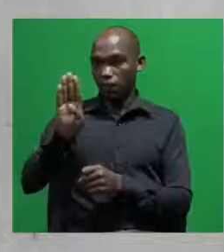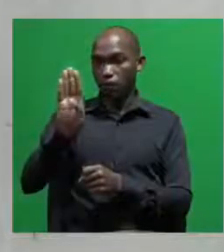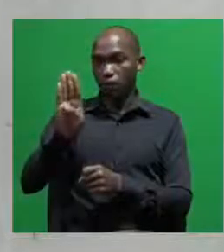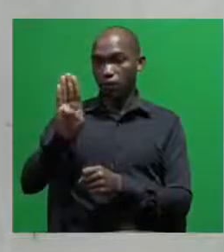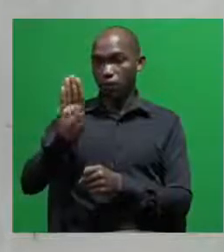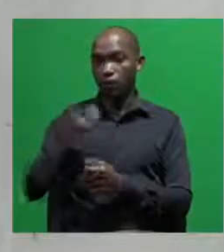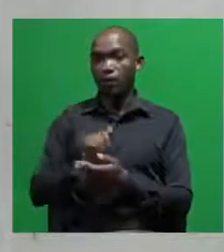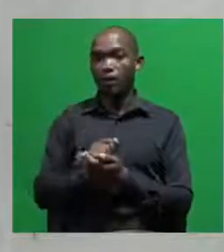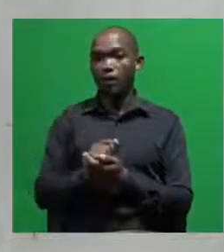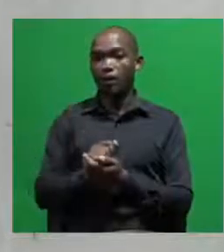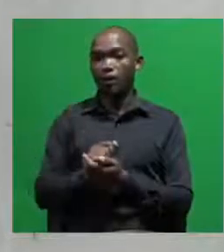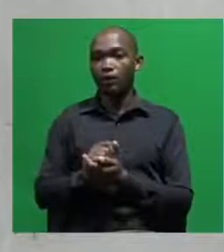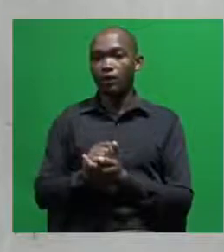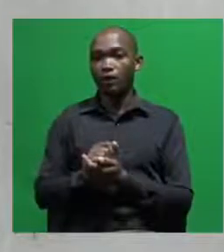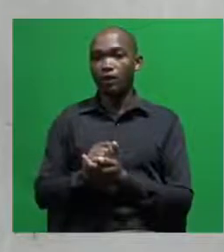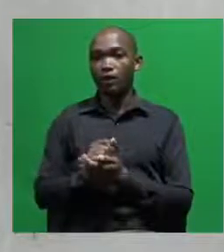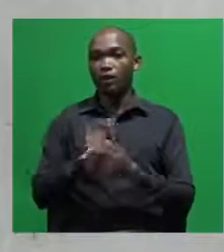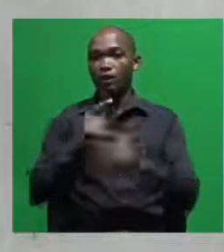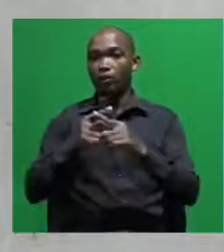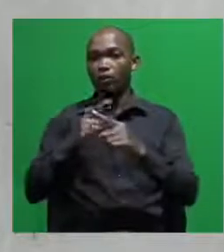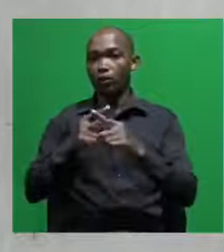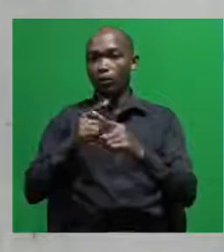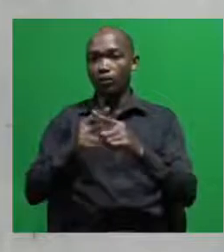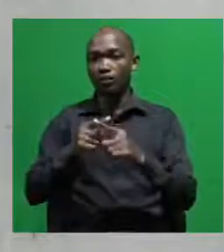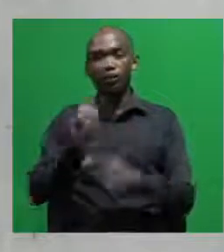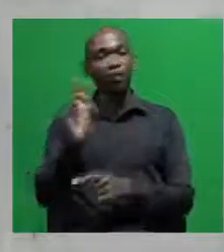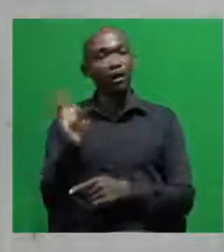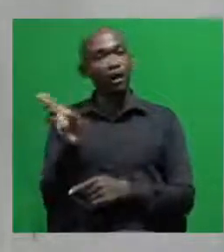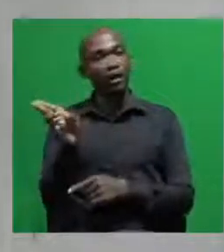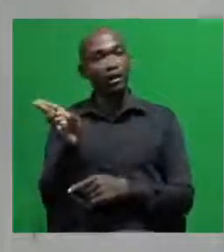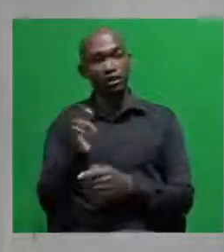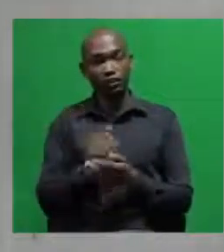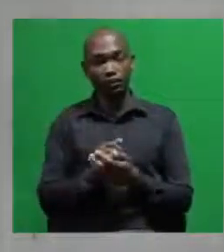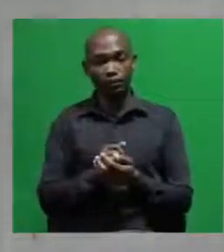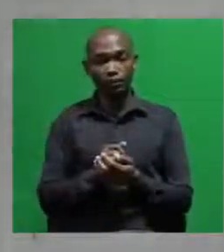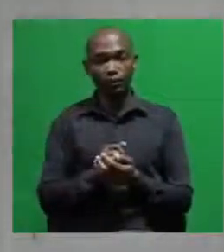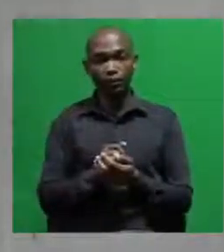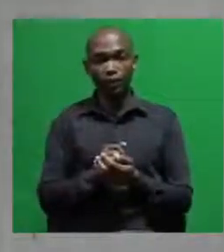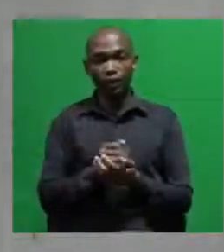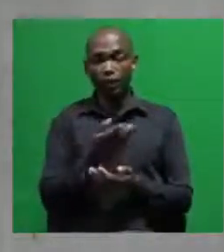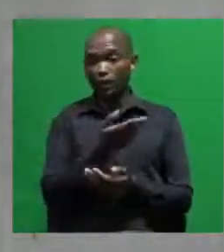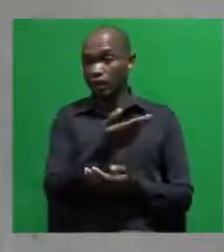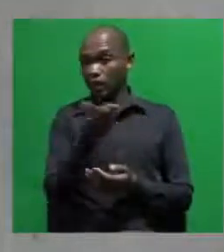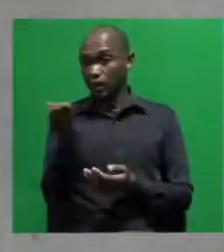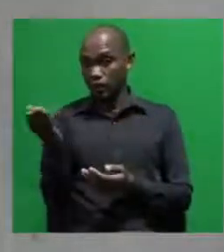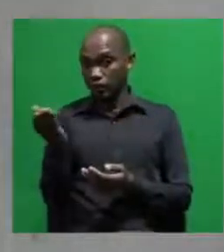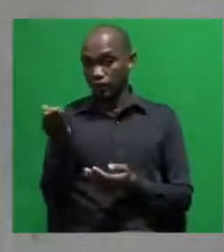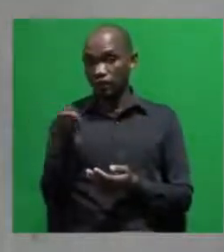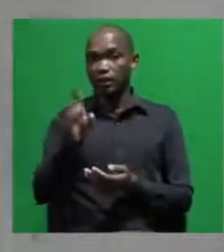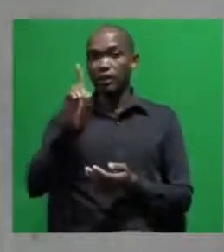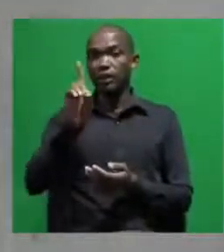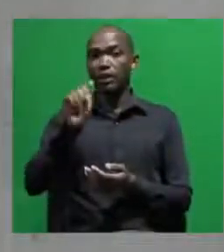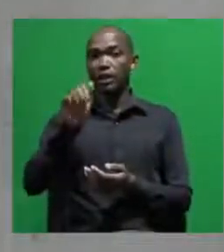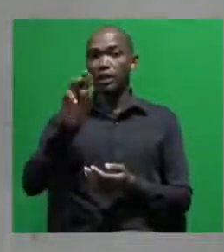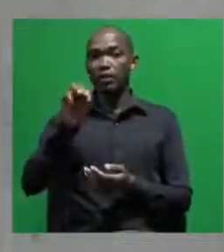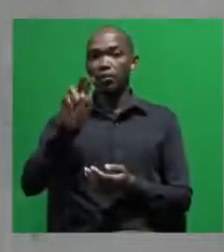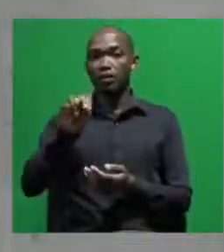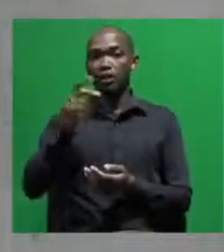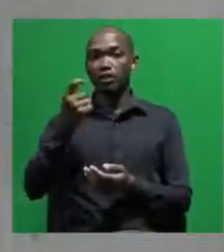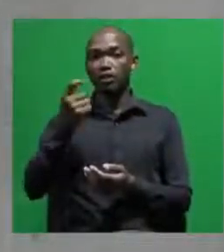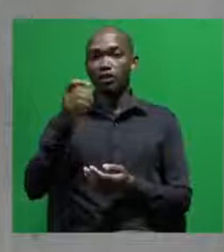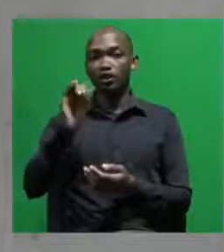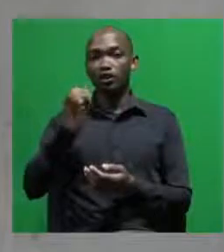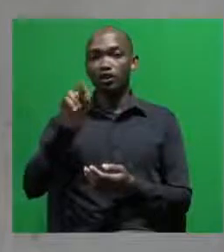b. And lastly, we have the height, h. So this is the dimension for the